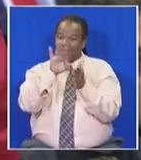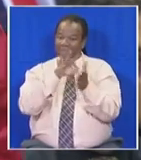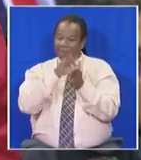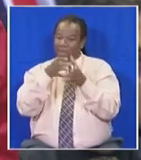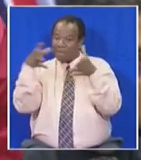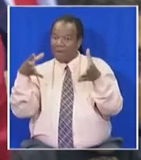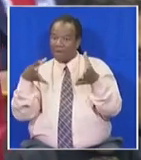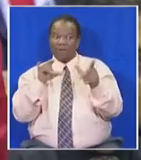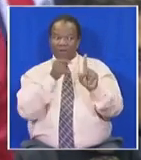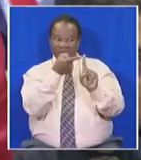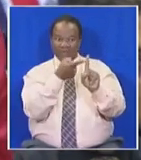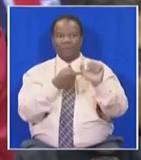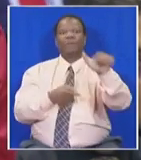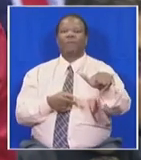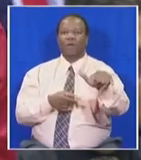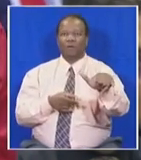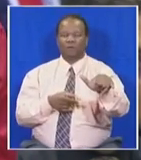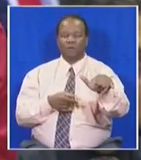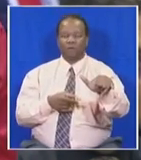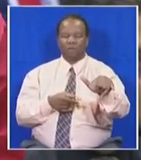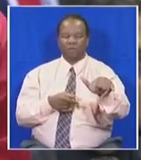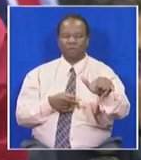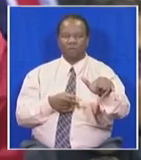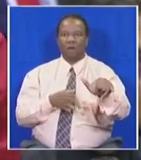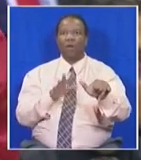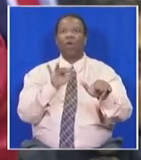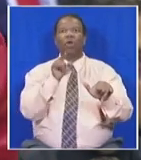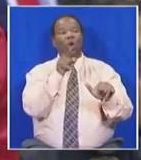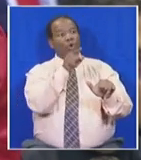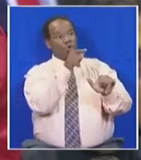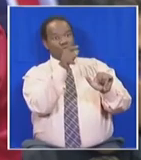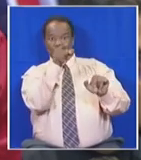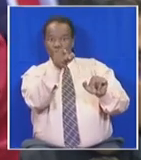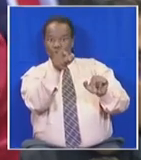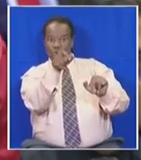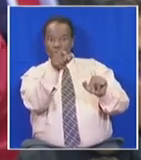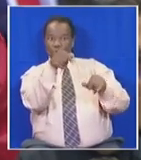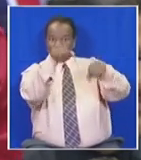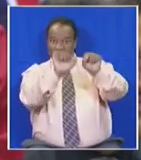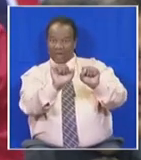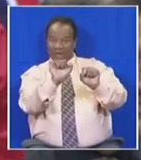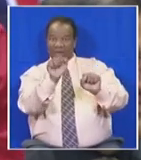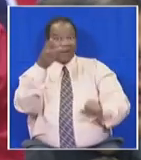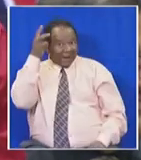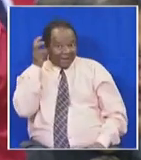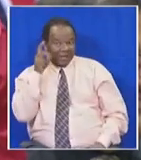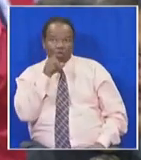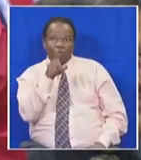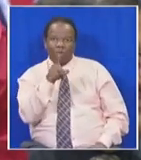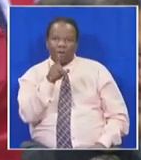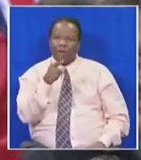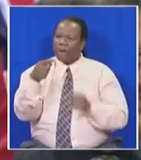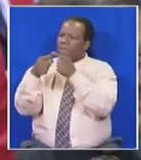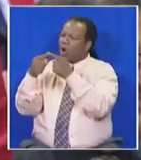him Honorable a Malema, legitimate that president. is not a point of order. But listen to me. Listen That to me. is not a point of